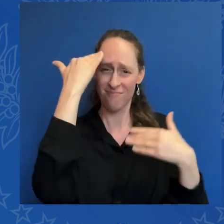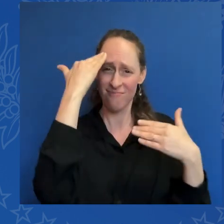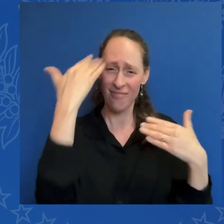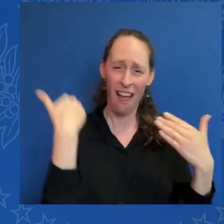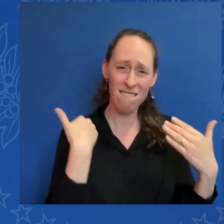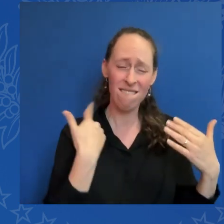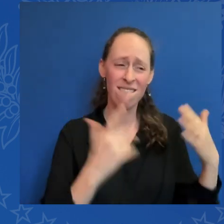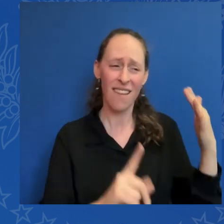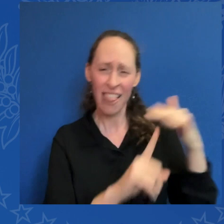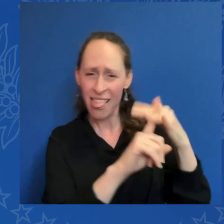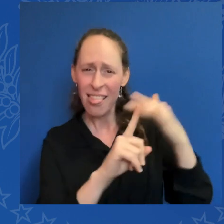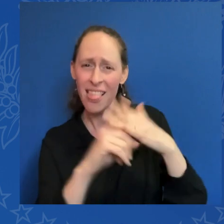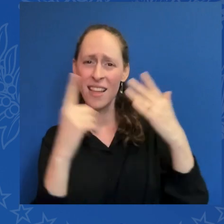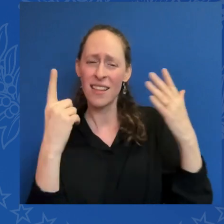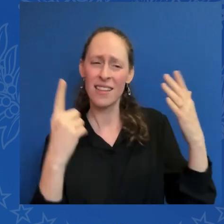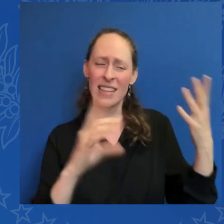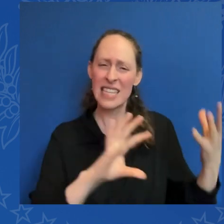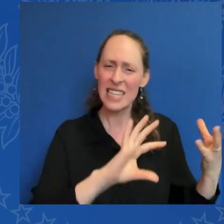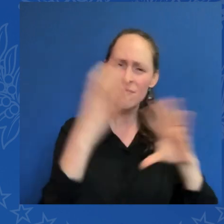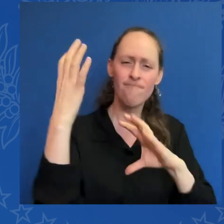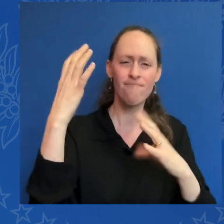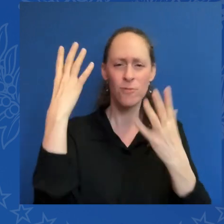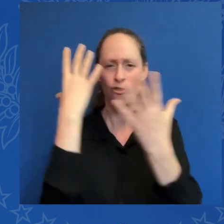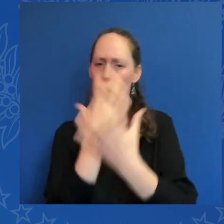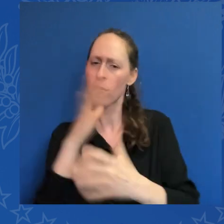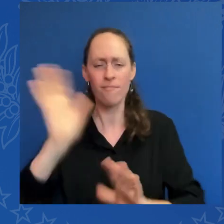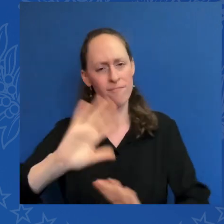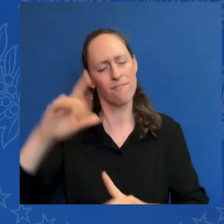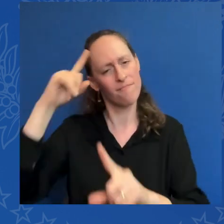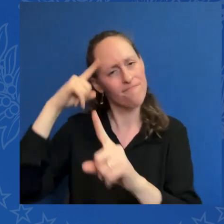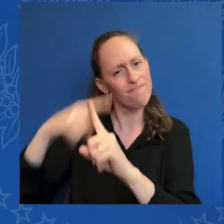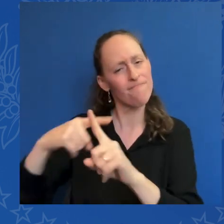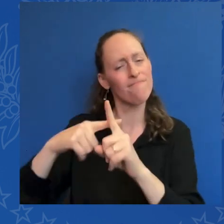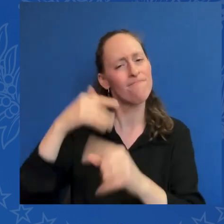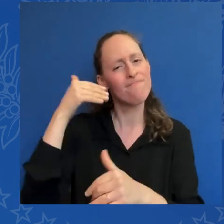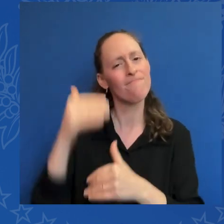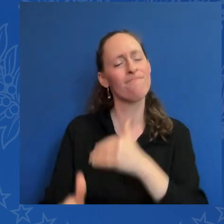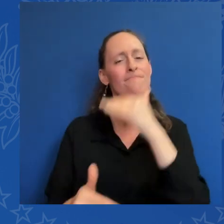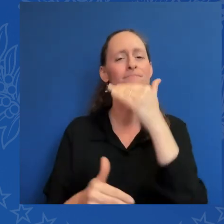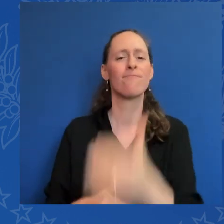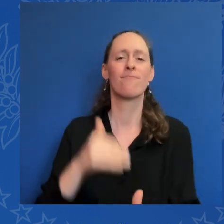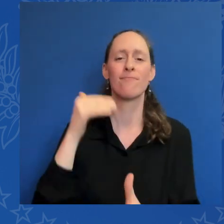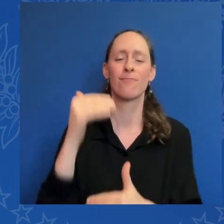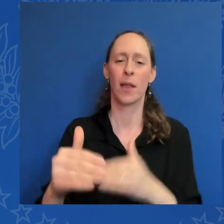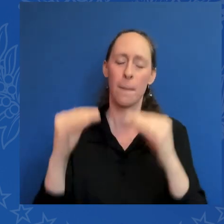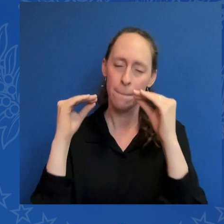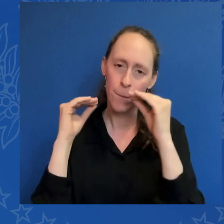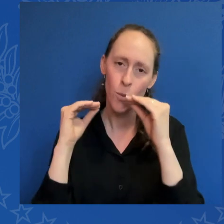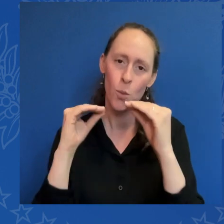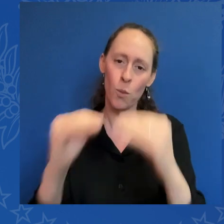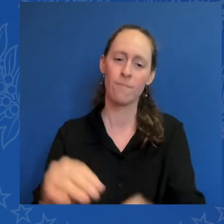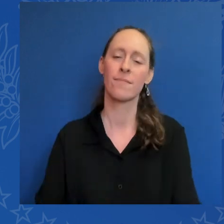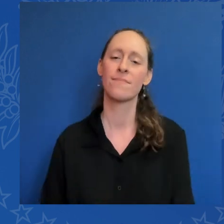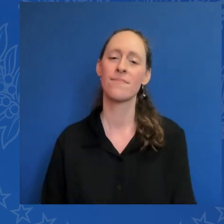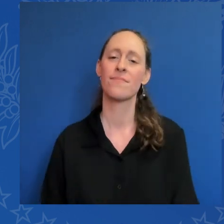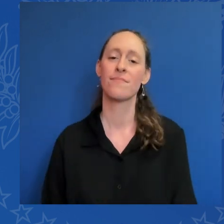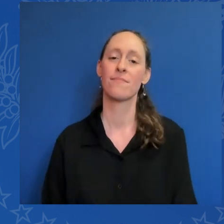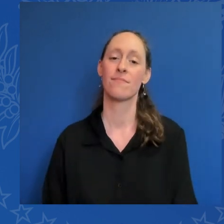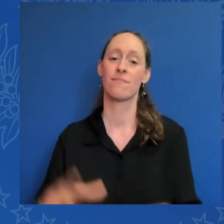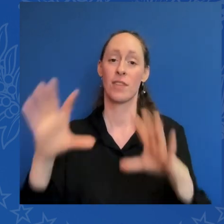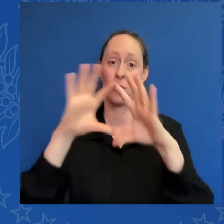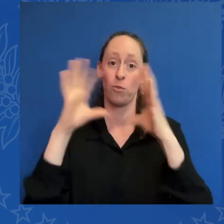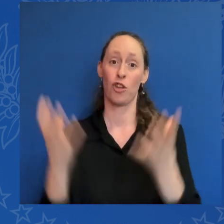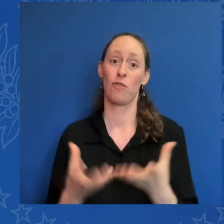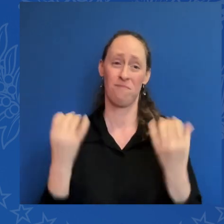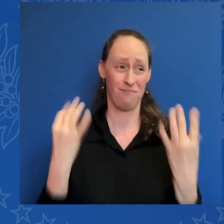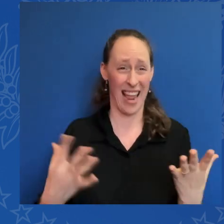forward because the world is a greater. It's just the world has such possibilities. I was with Xi Jinping. I've spent more